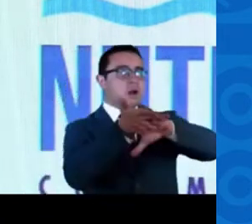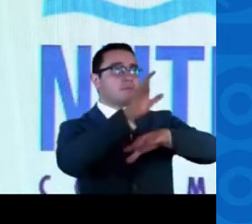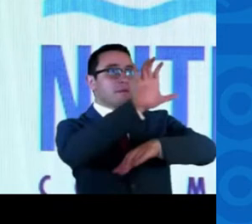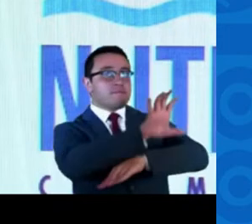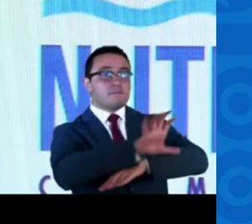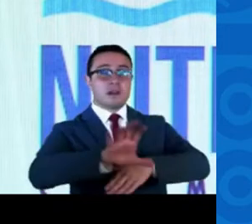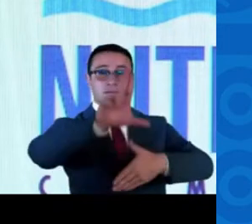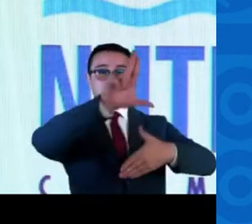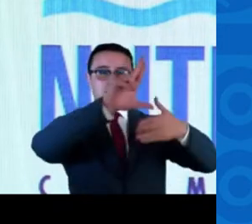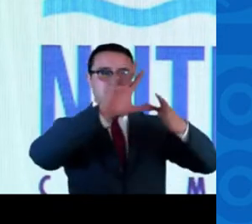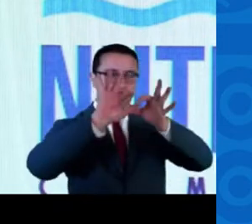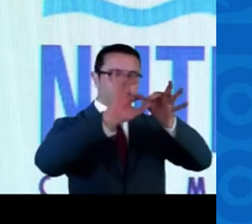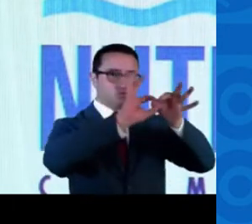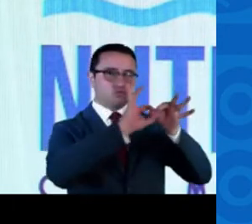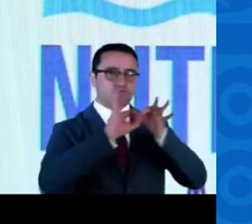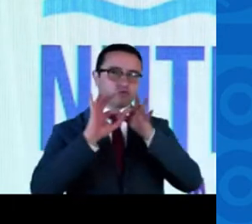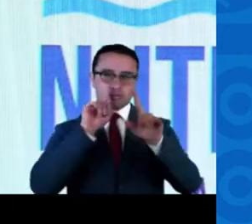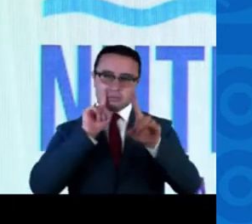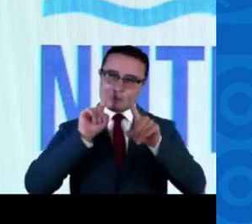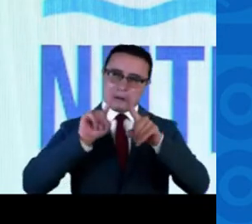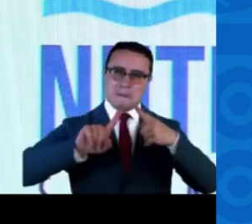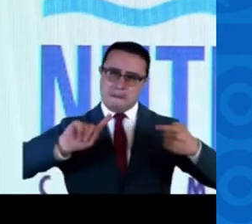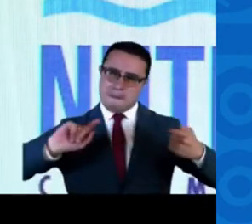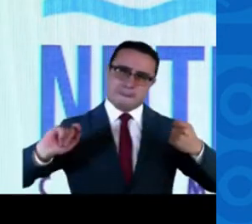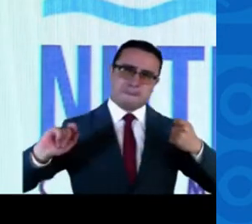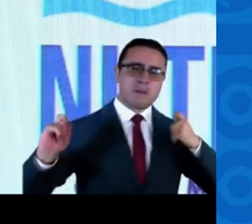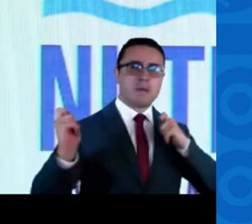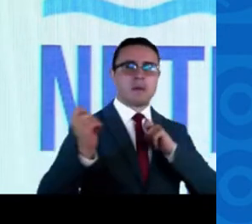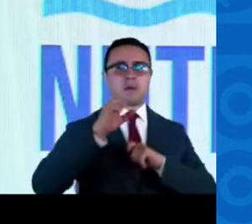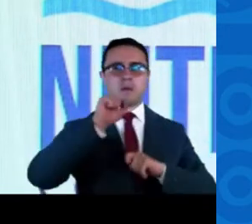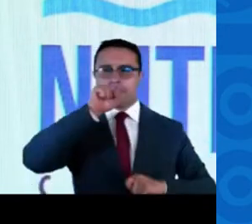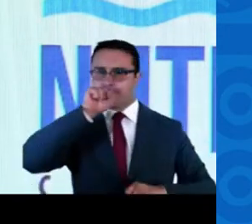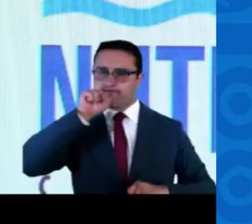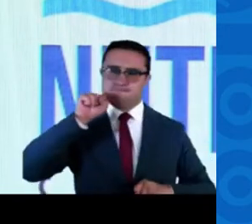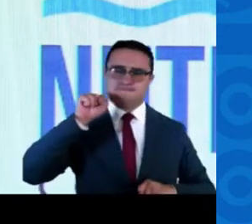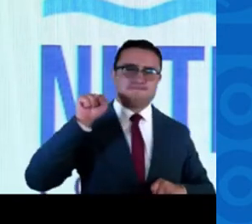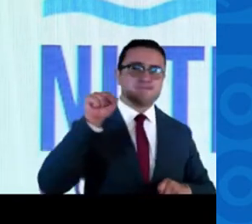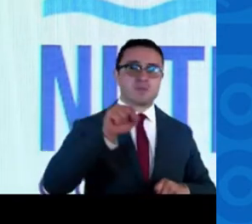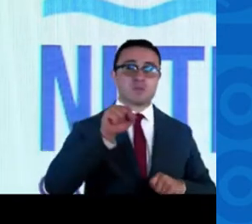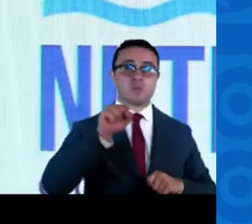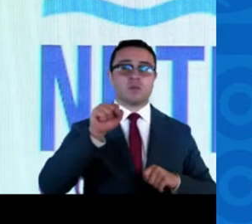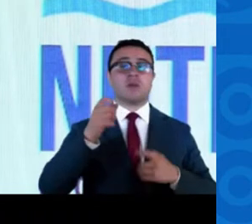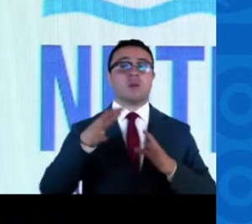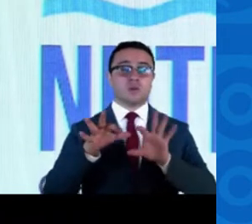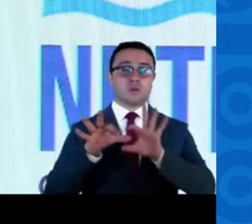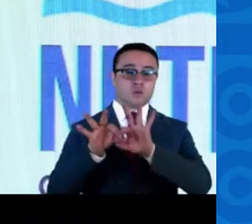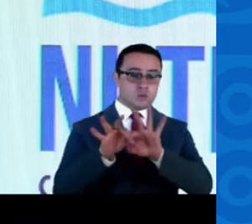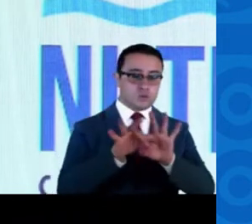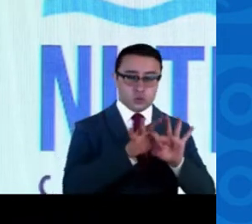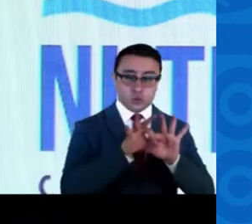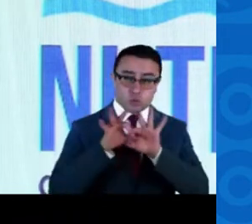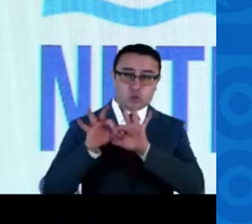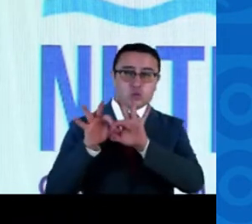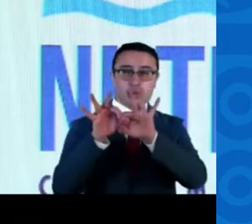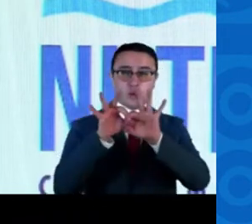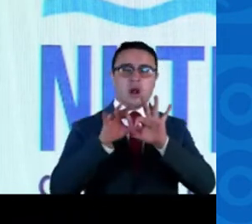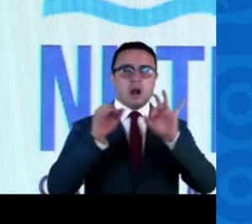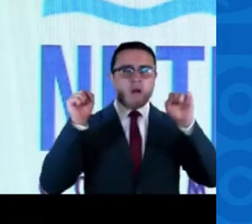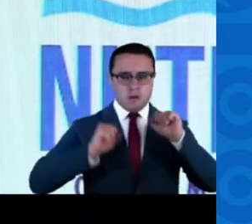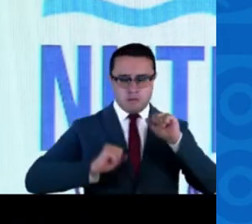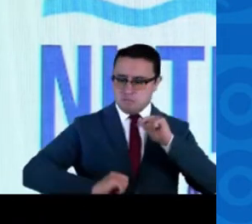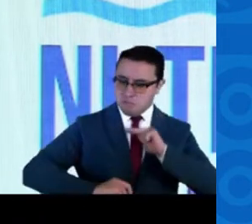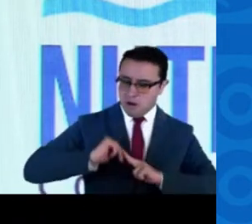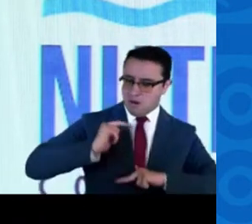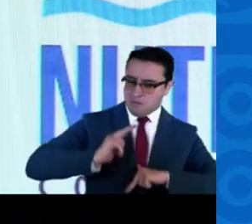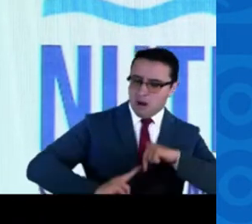an initiative that will join the region in an effort of transformation and empowerment from